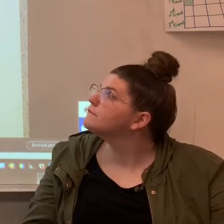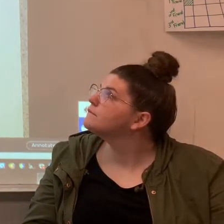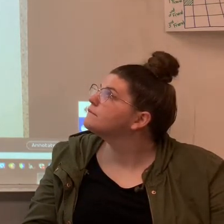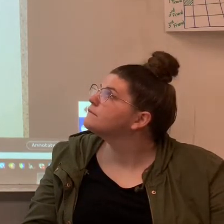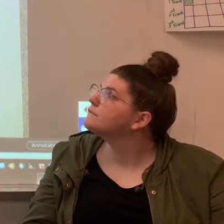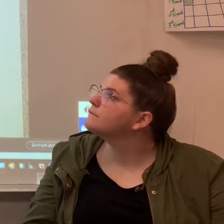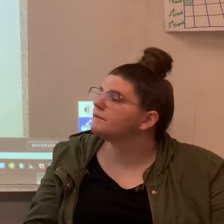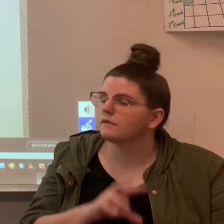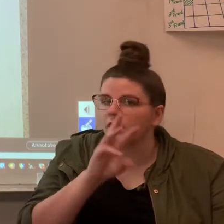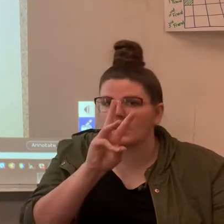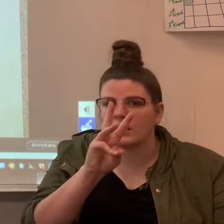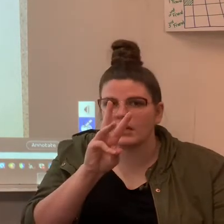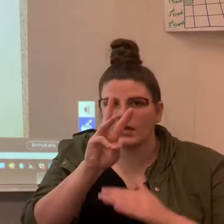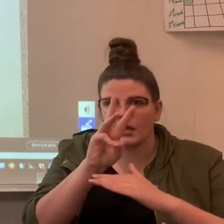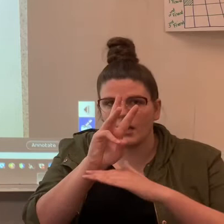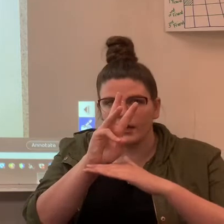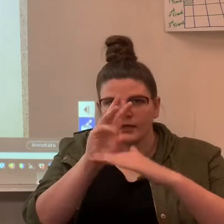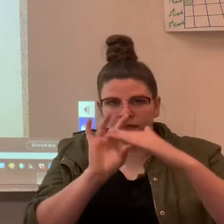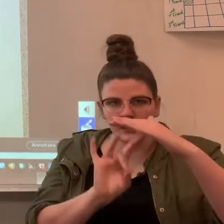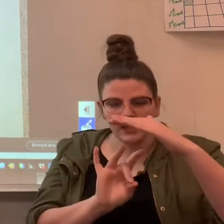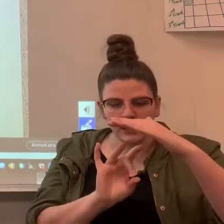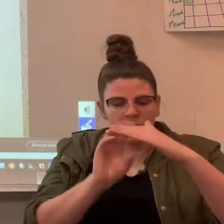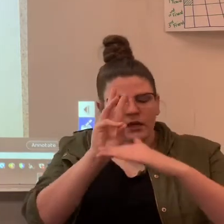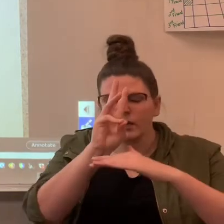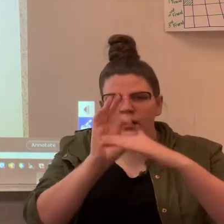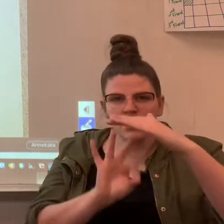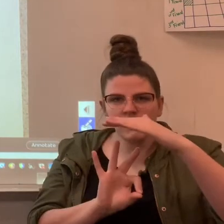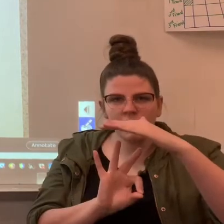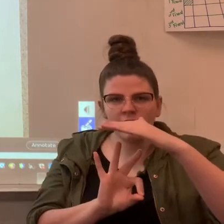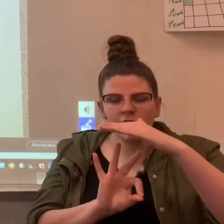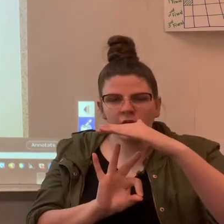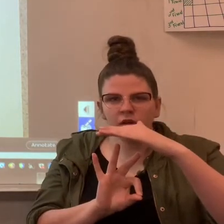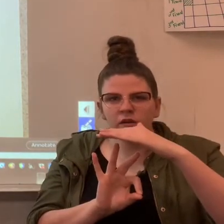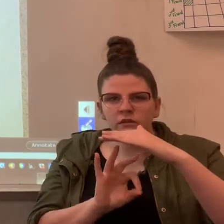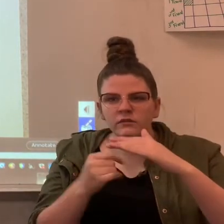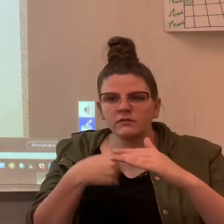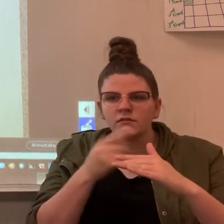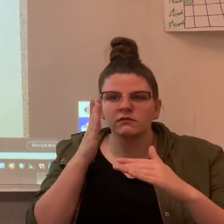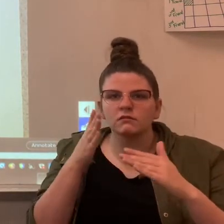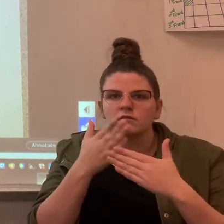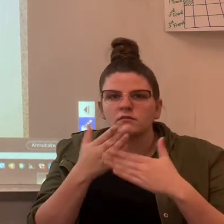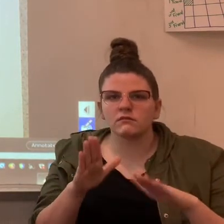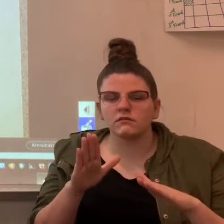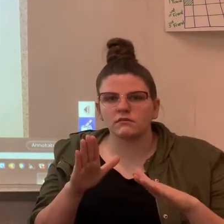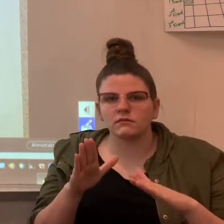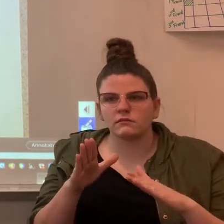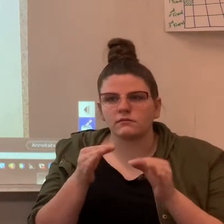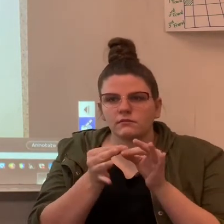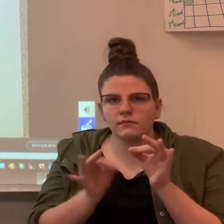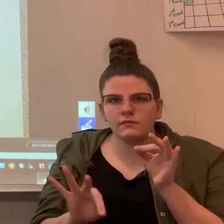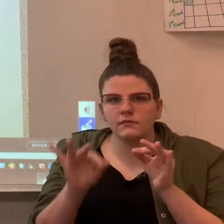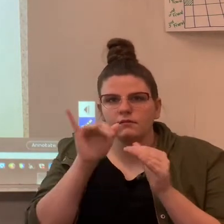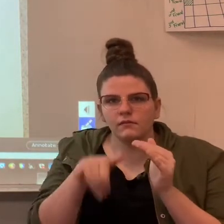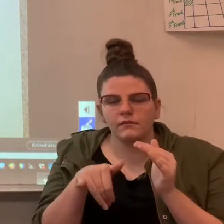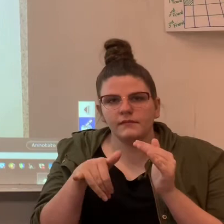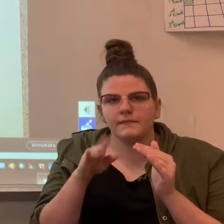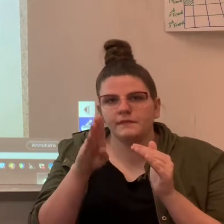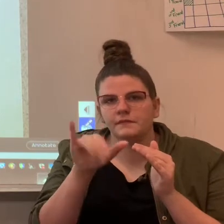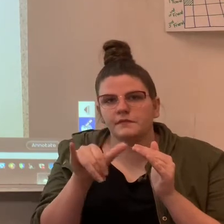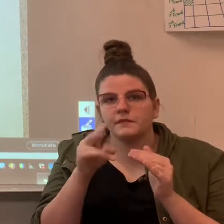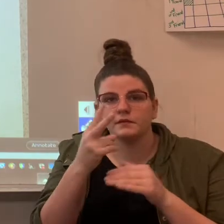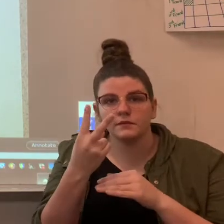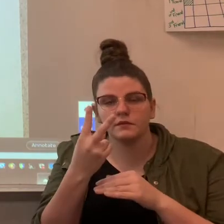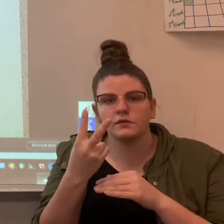6 divided by 9, we would divide each of them, simplify them down by 2 because they're both